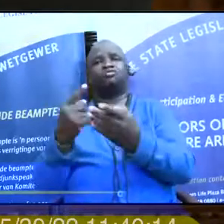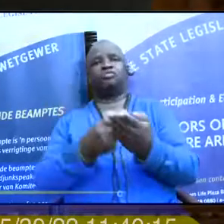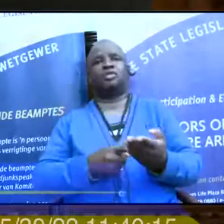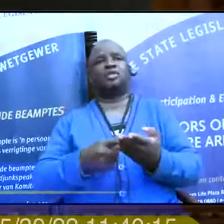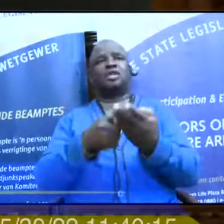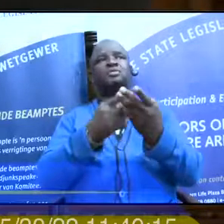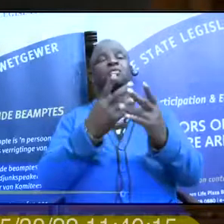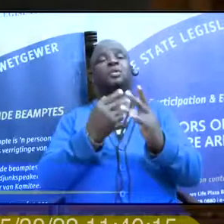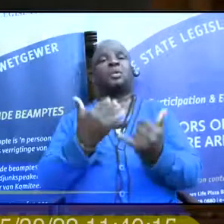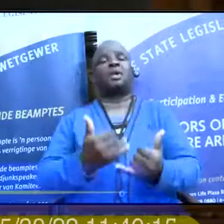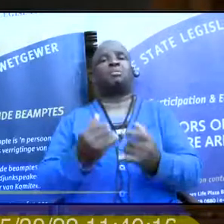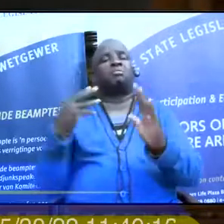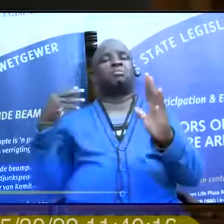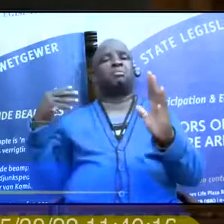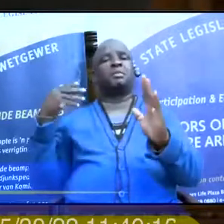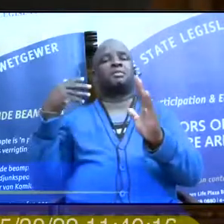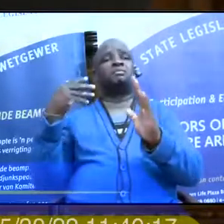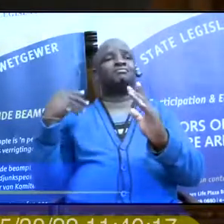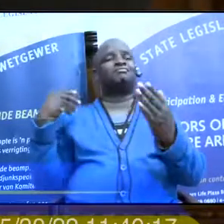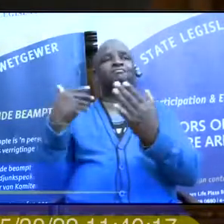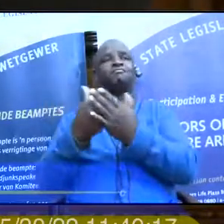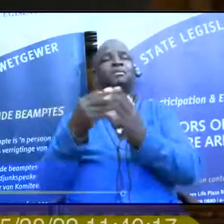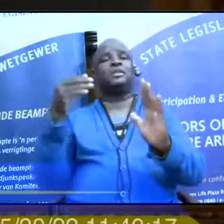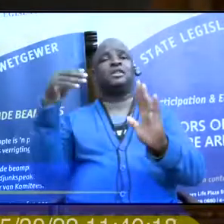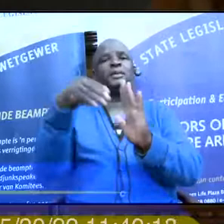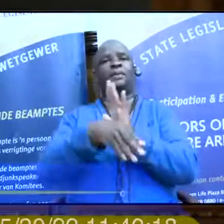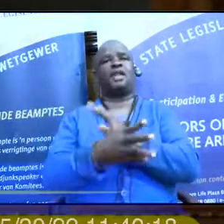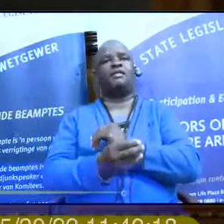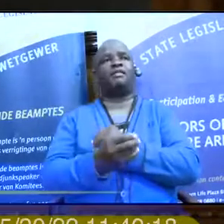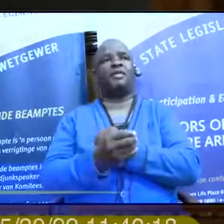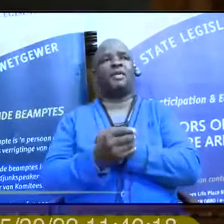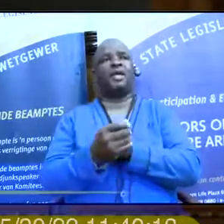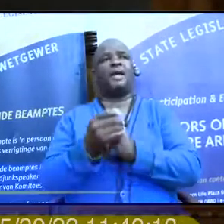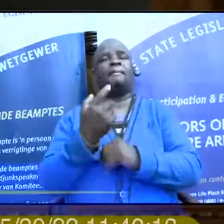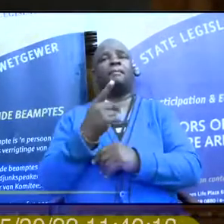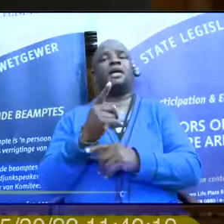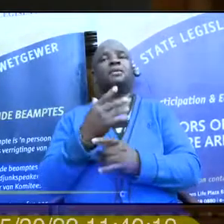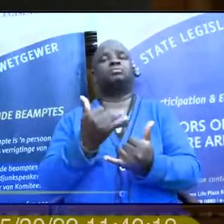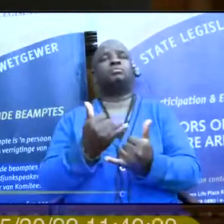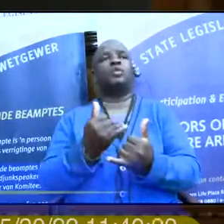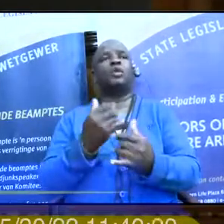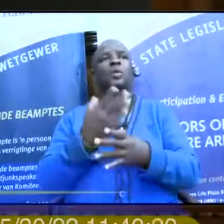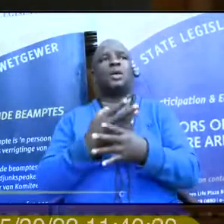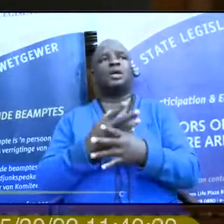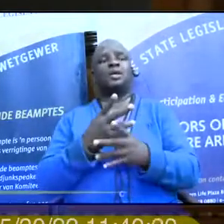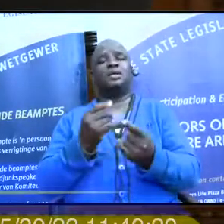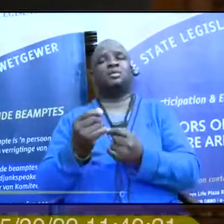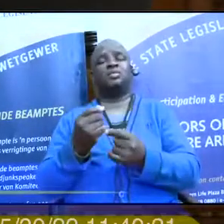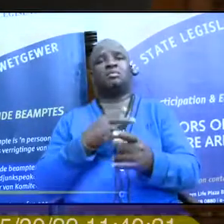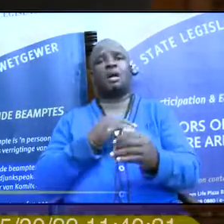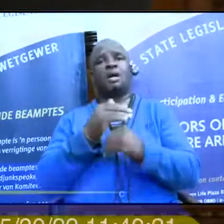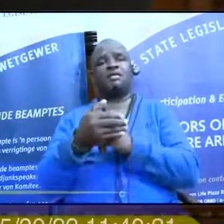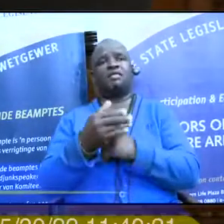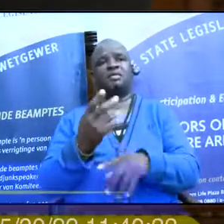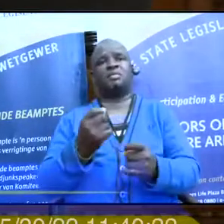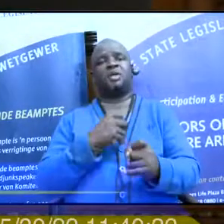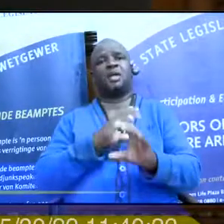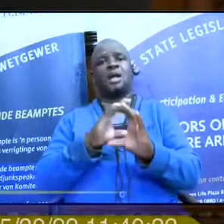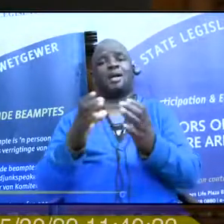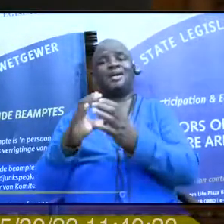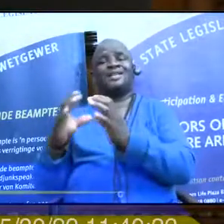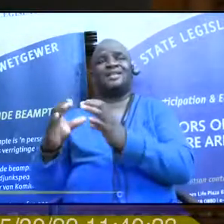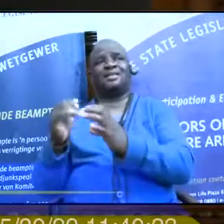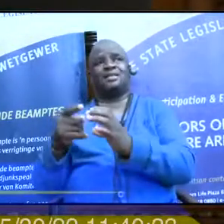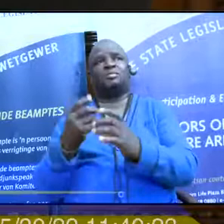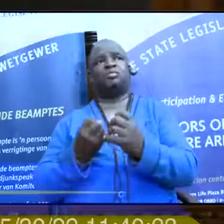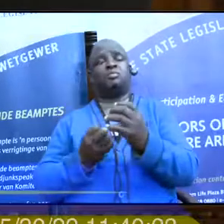declined steeply in the recent years we are aware of that but the number of workers covered by bargaining councils has